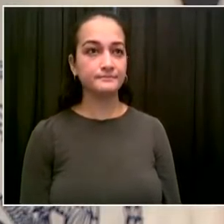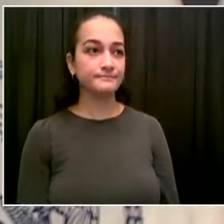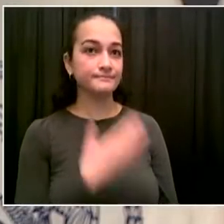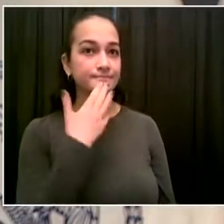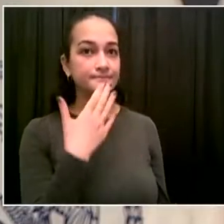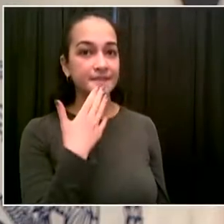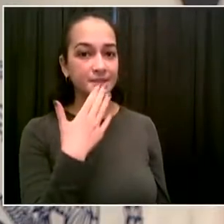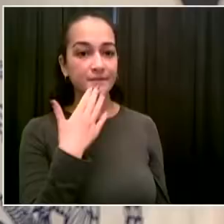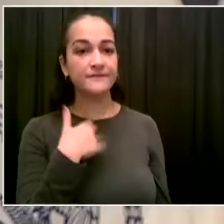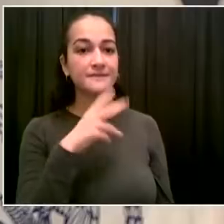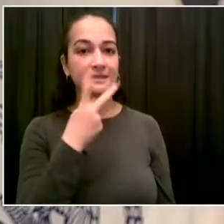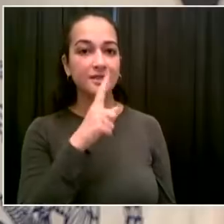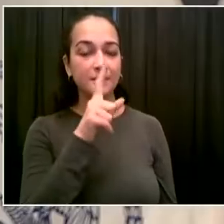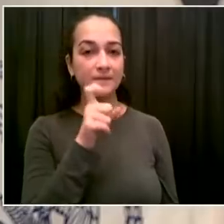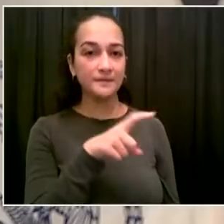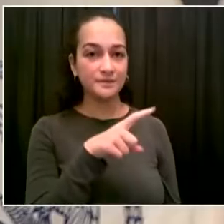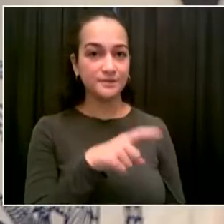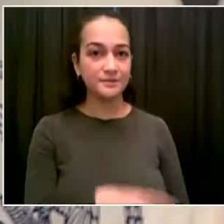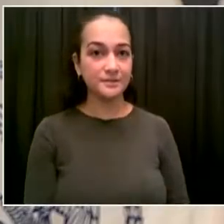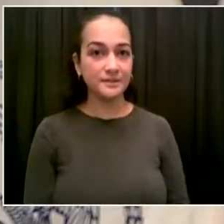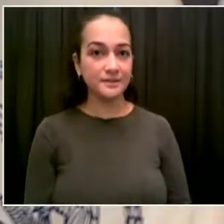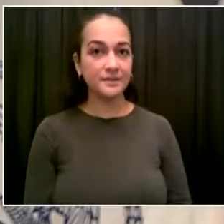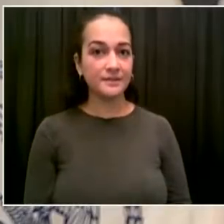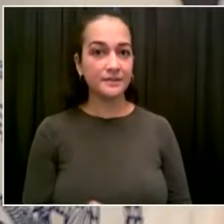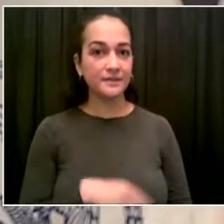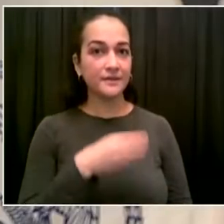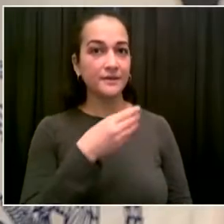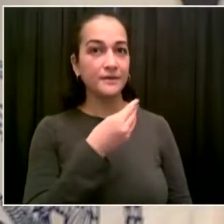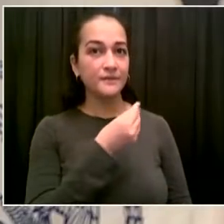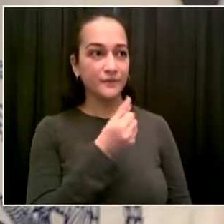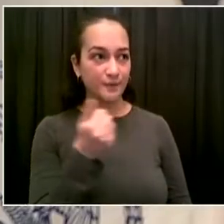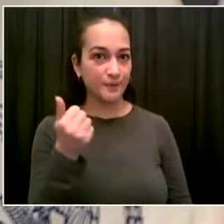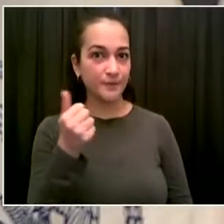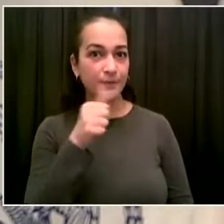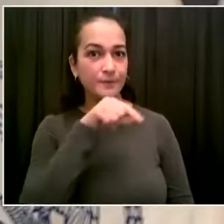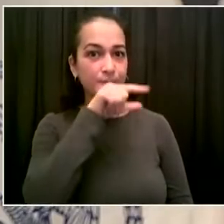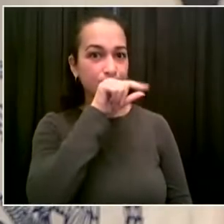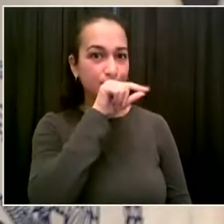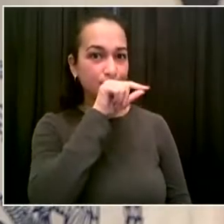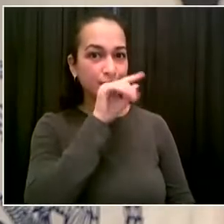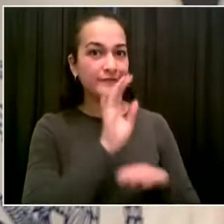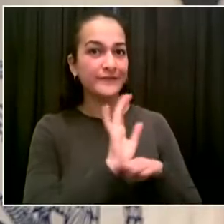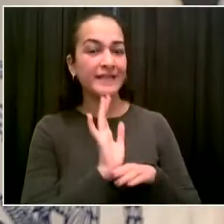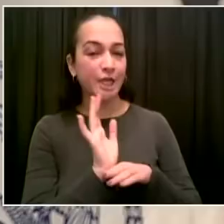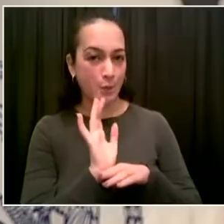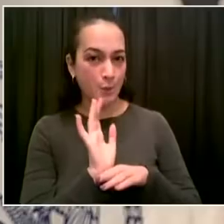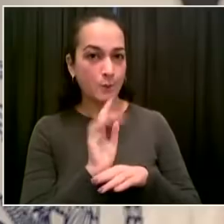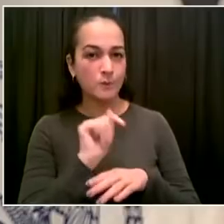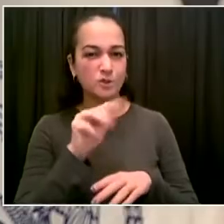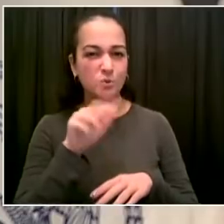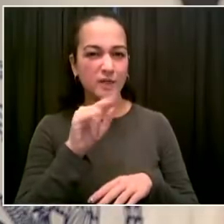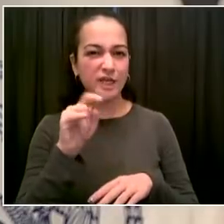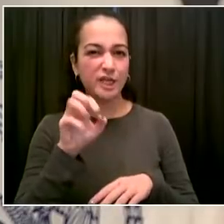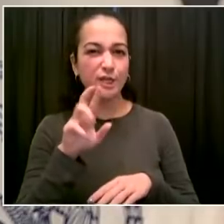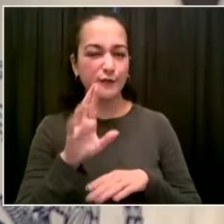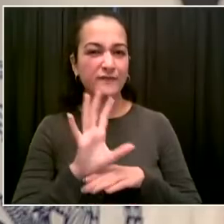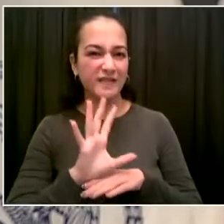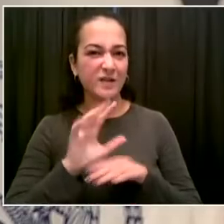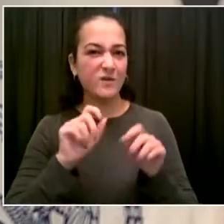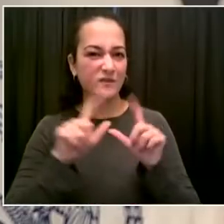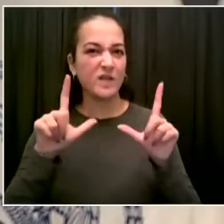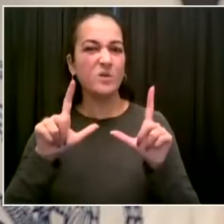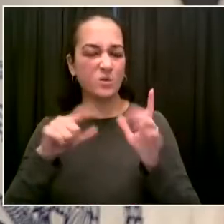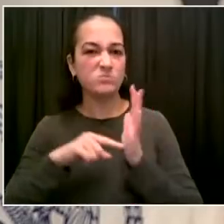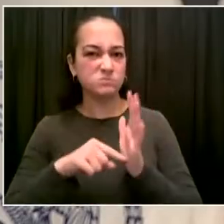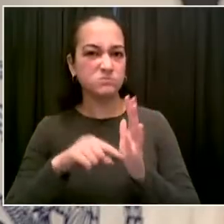videos on Twitter recently of officers responding to people asking them to wear masks, particularly